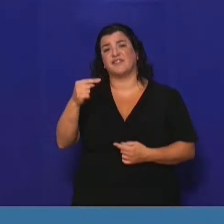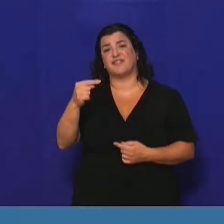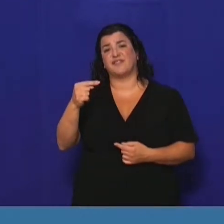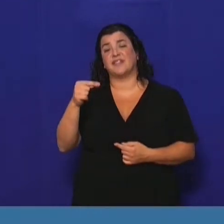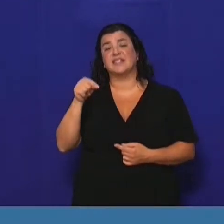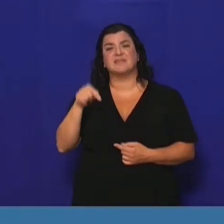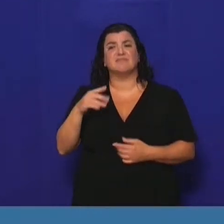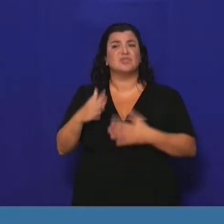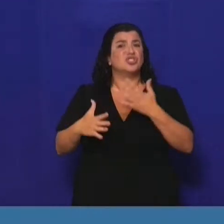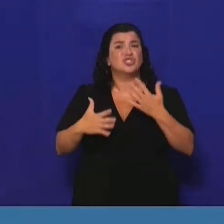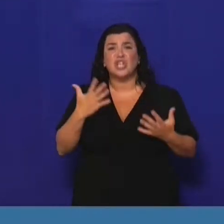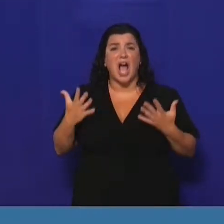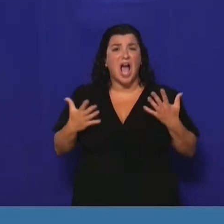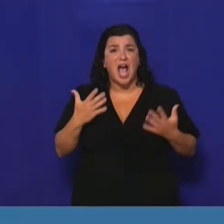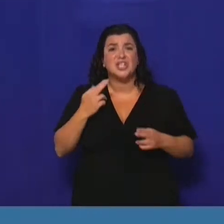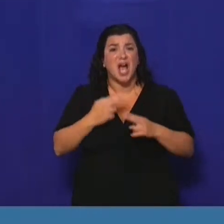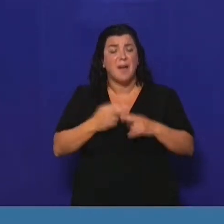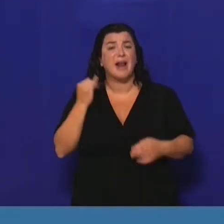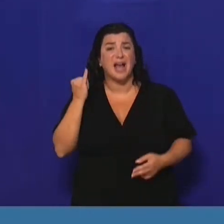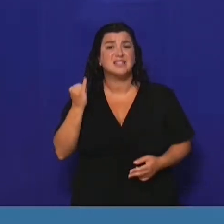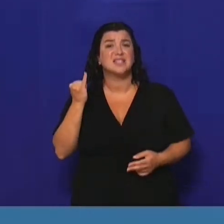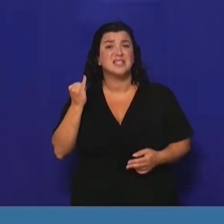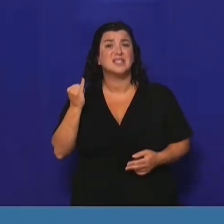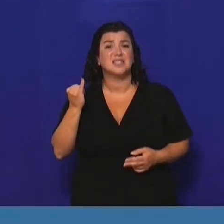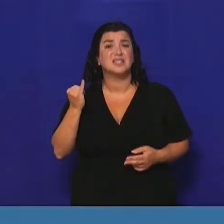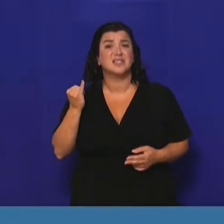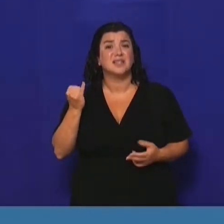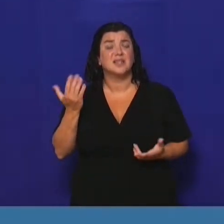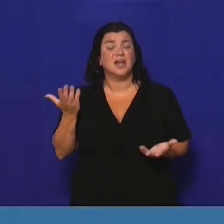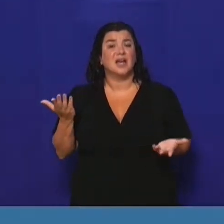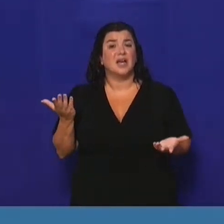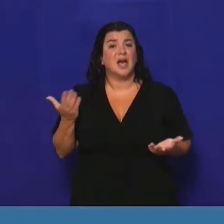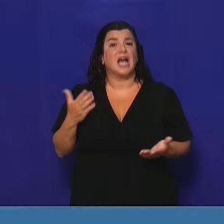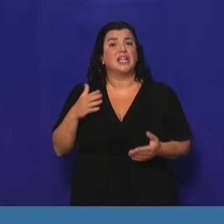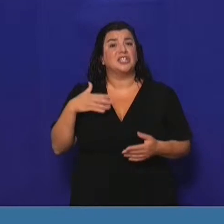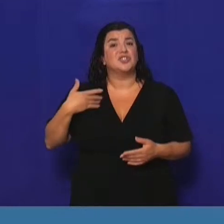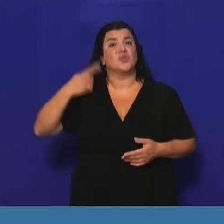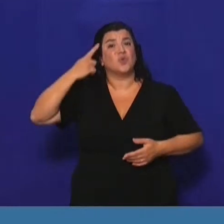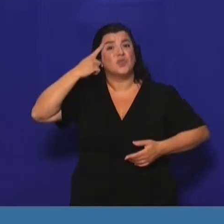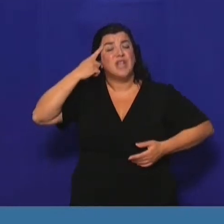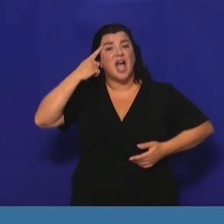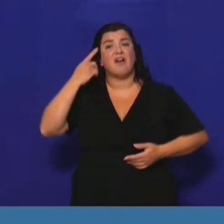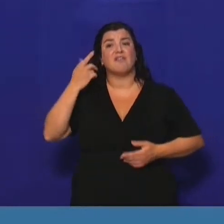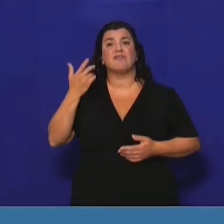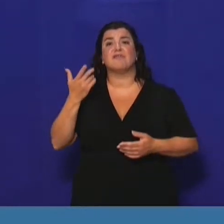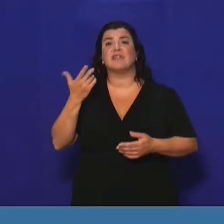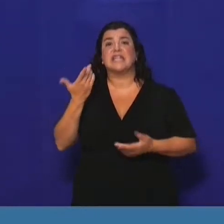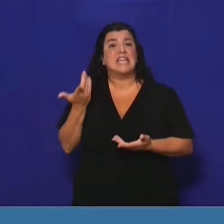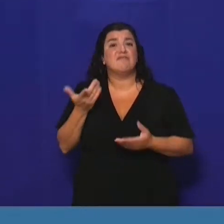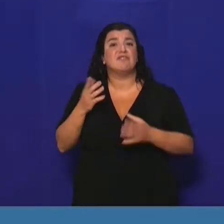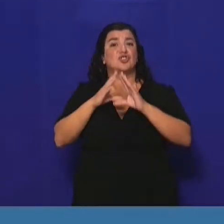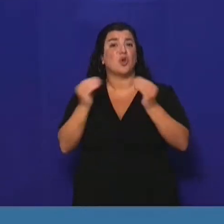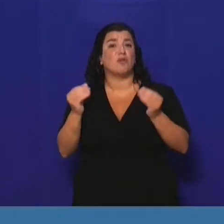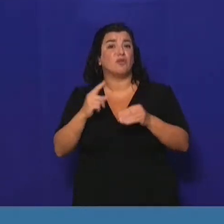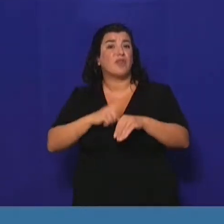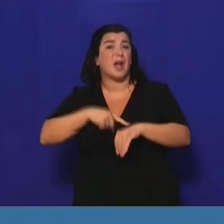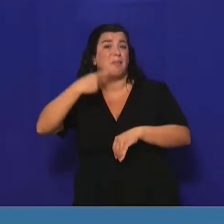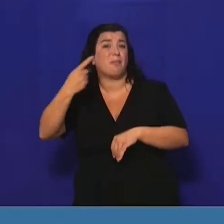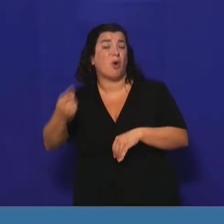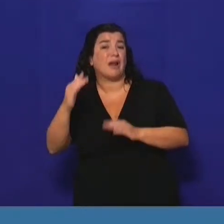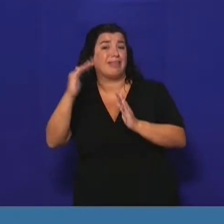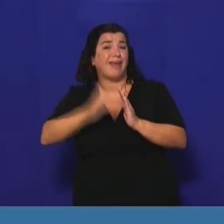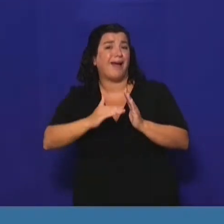marret żmerġ, hemm bżonn li l-protokolli li hemm bħalissa jidhru ikunu iktar b'saħħithom, ma ġewx infurtati